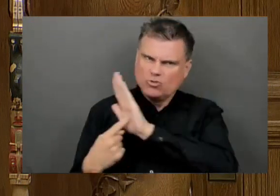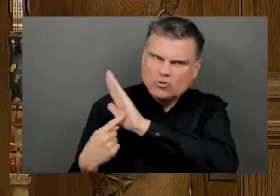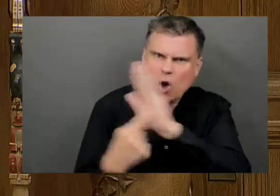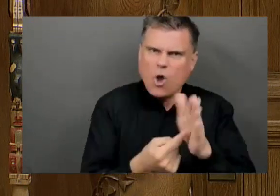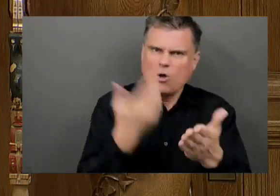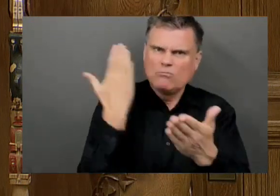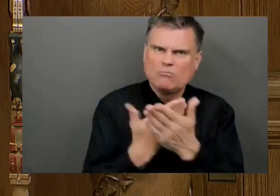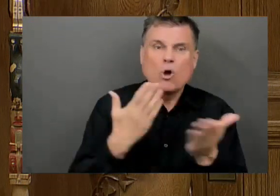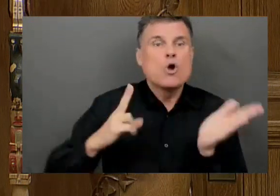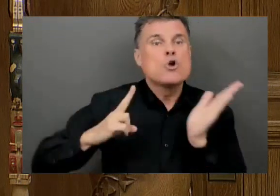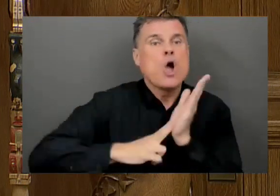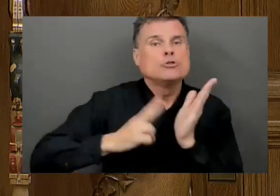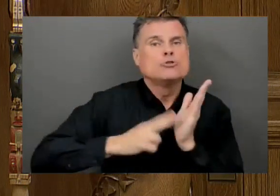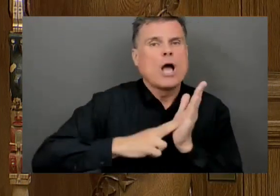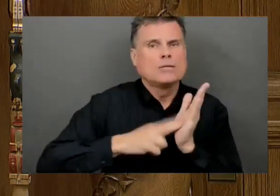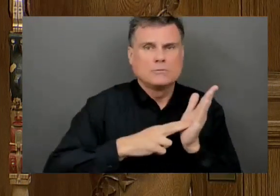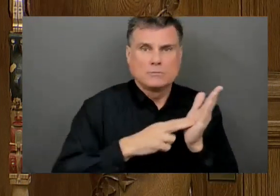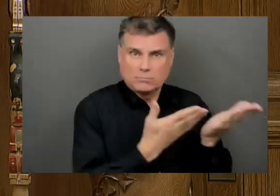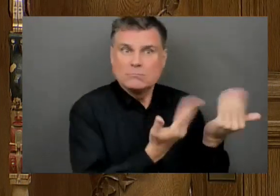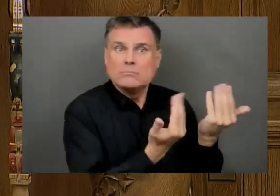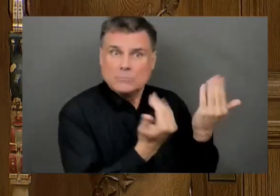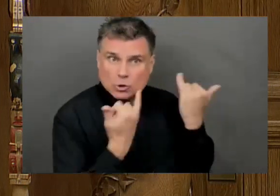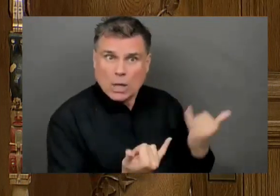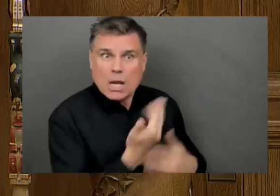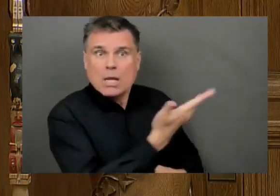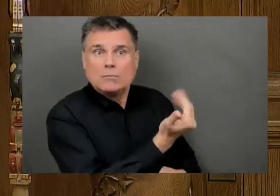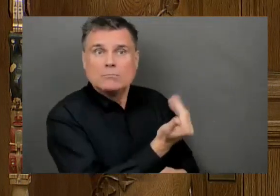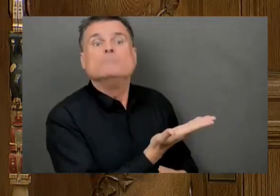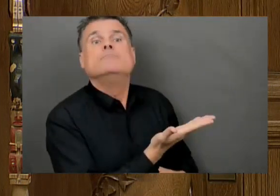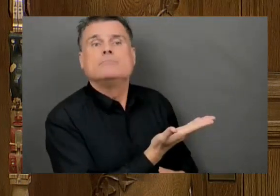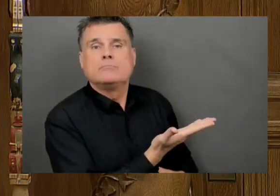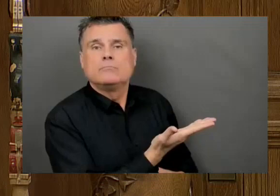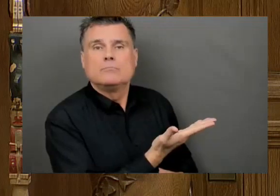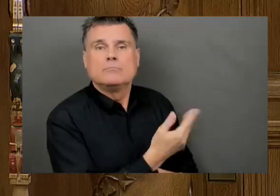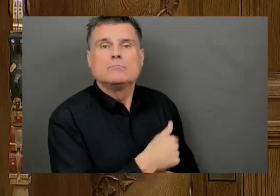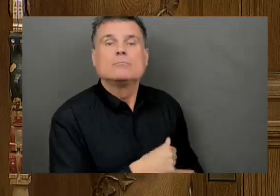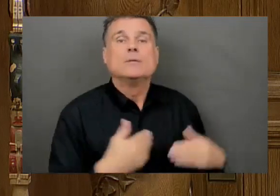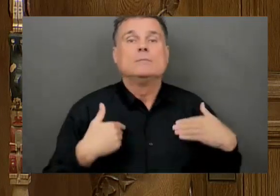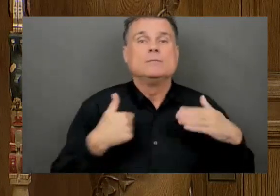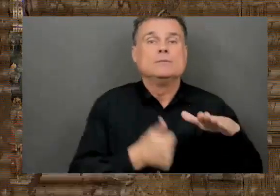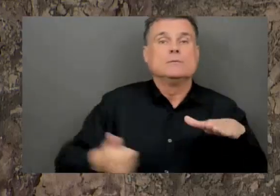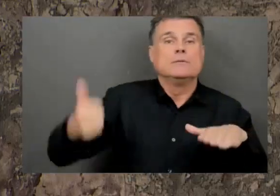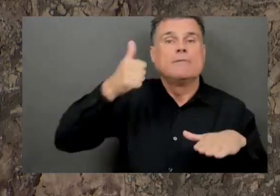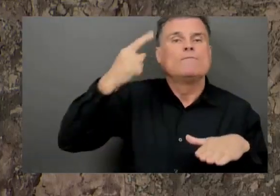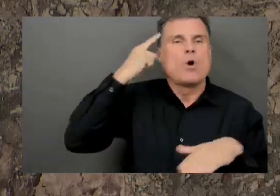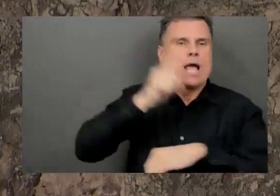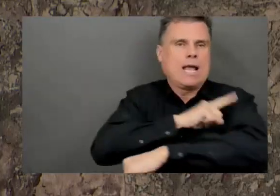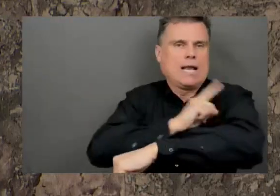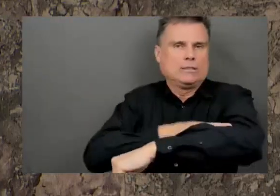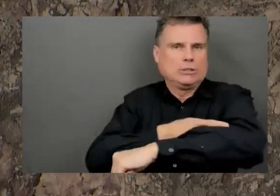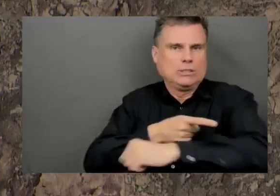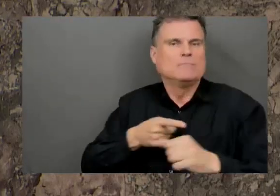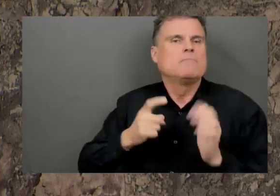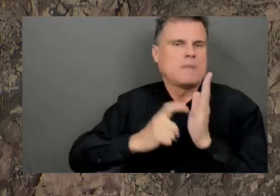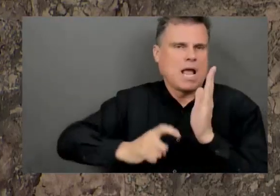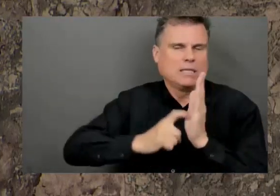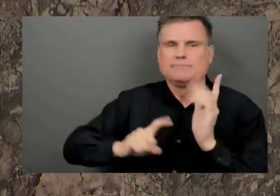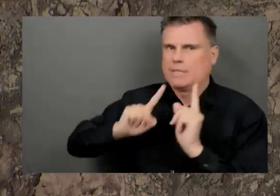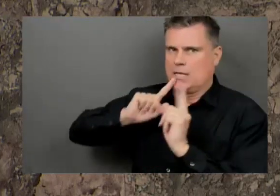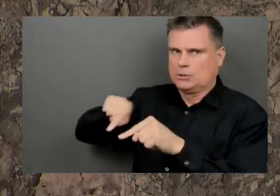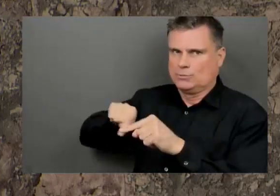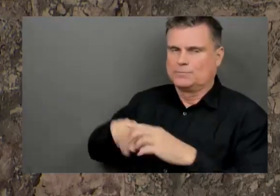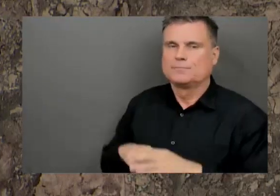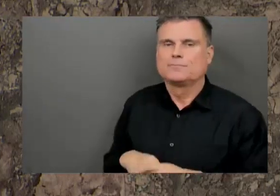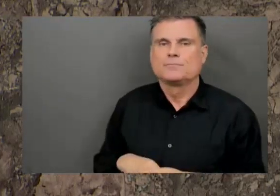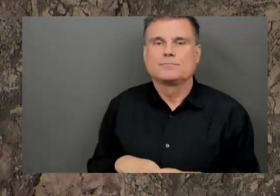Minister of Energy and Mines. Thank you very much, Mr. Speaker, and thank you to the member for the question. Of course, this House takes this matter very seriously.